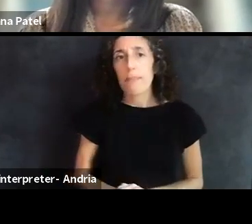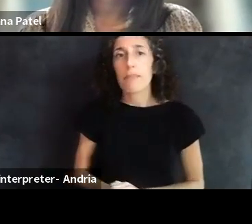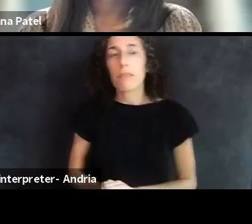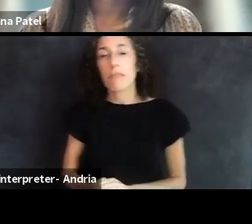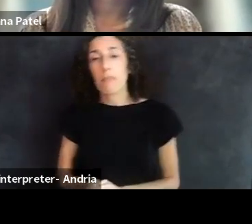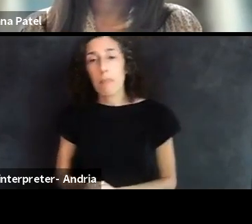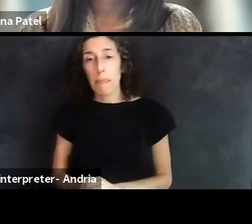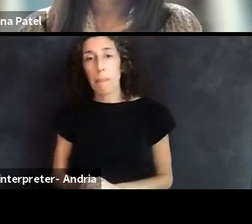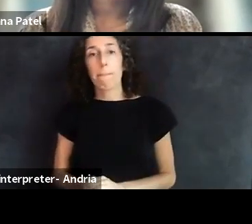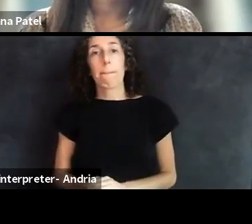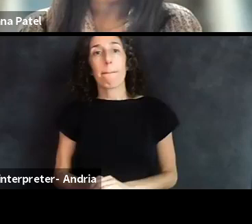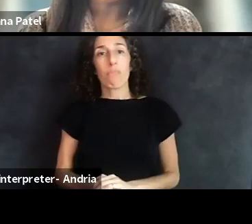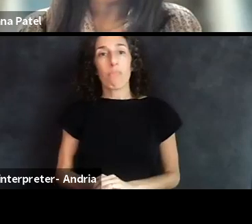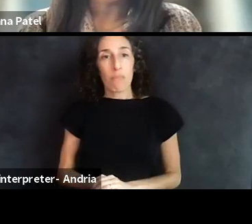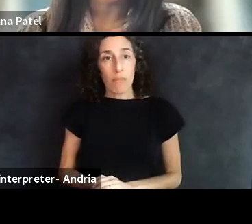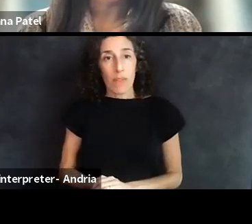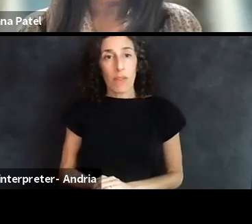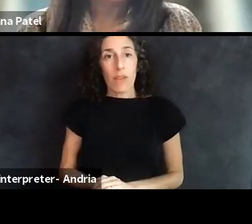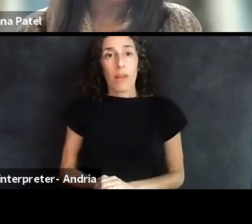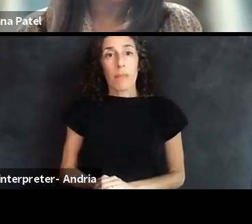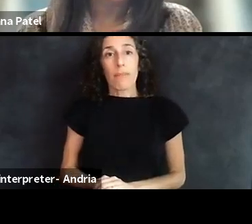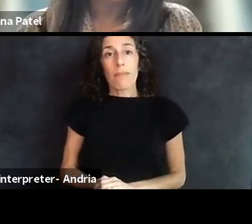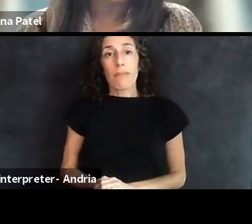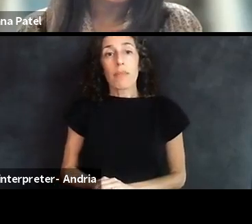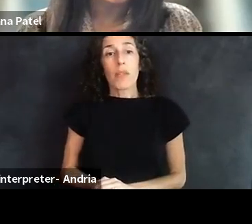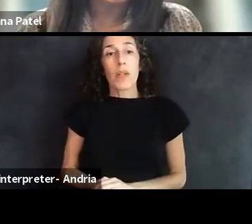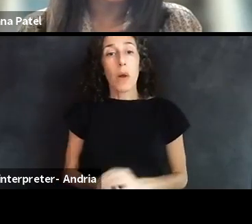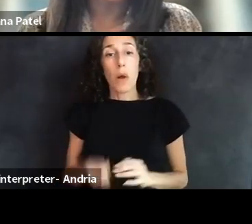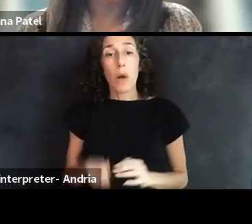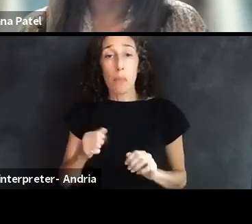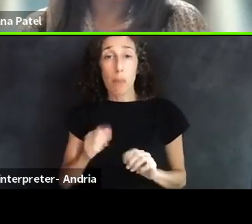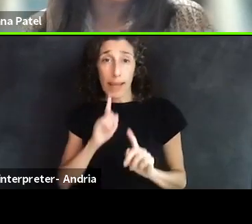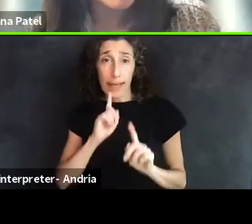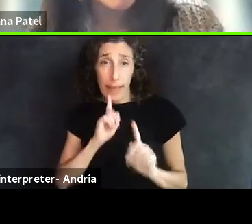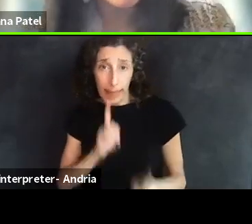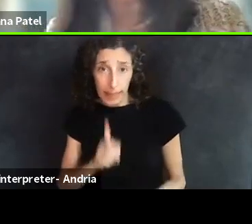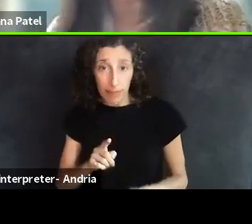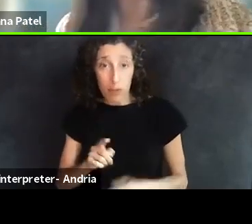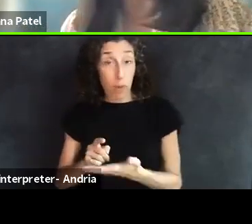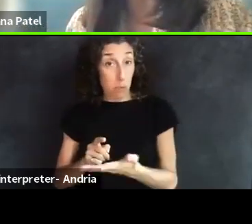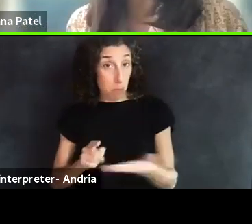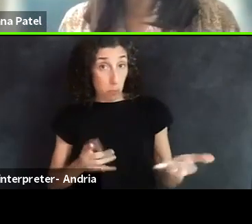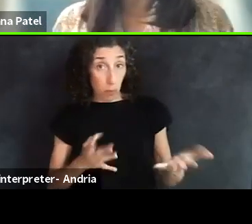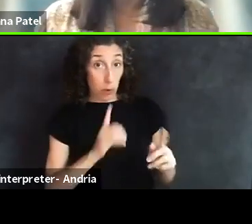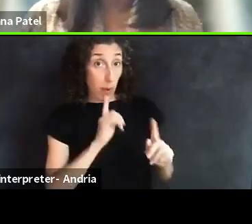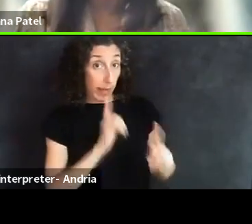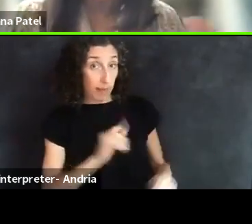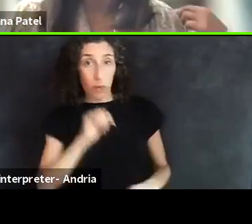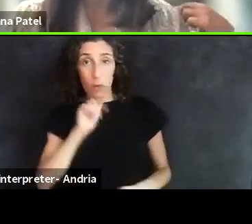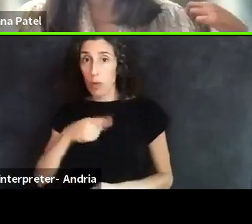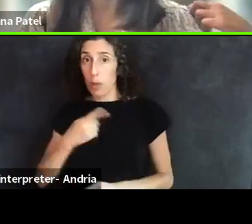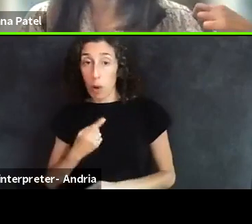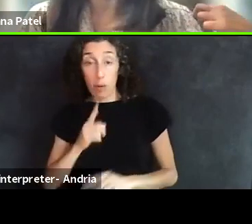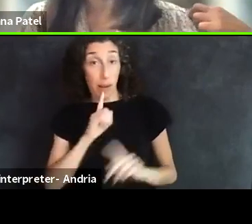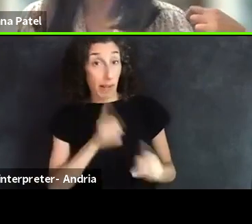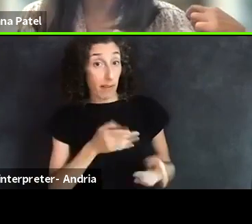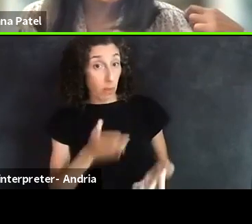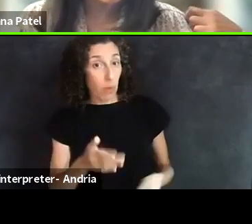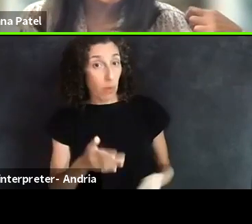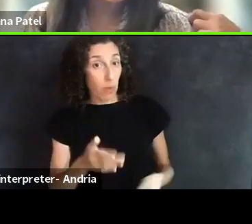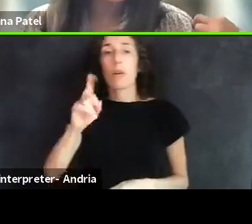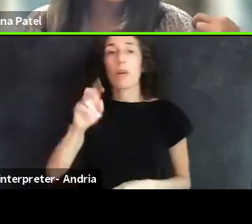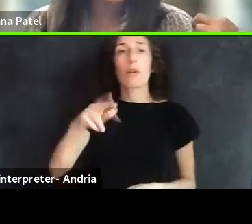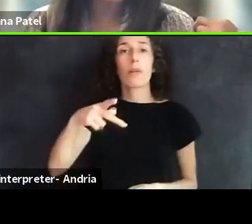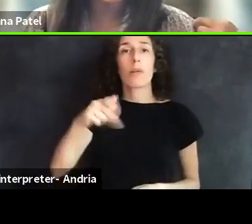I don't want to dominate. I'm happy to answer, but I don't want to dominate. So, Well, I can say something about that. So one rule of thumb